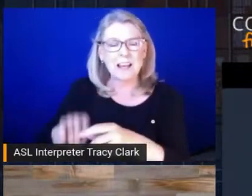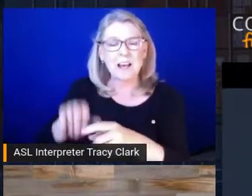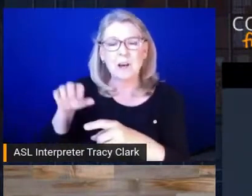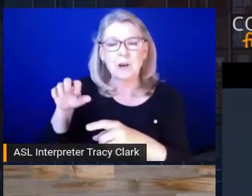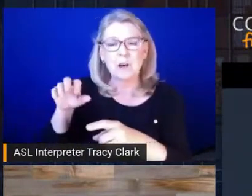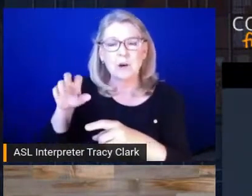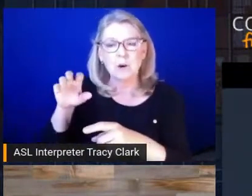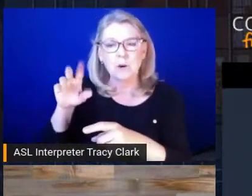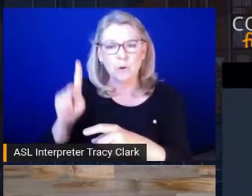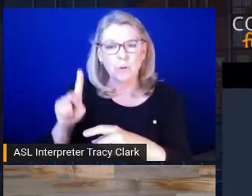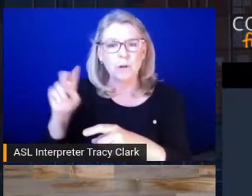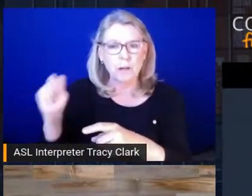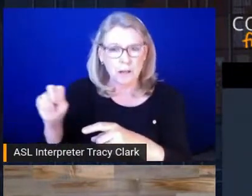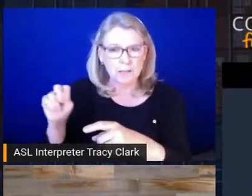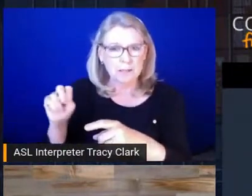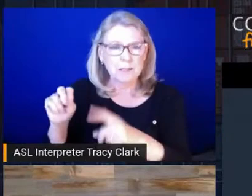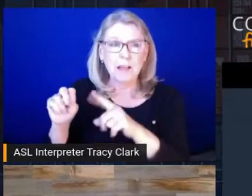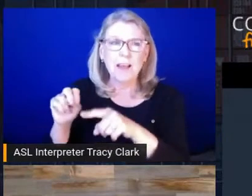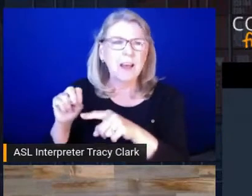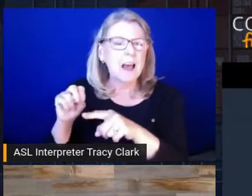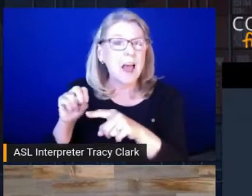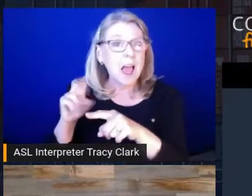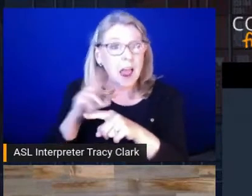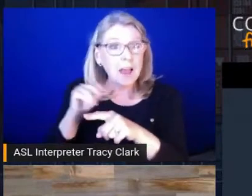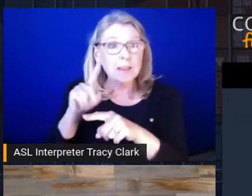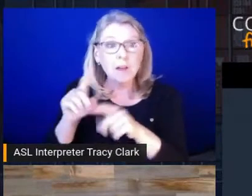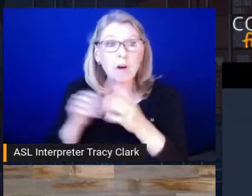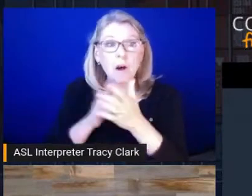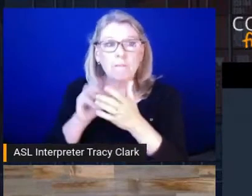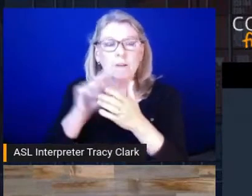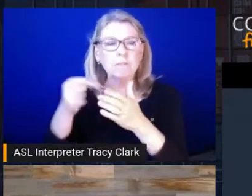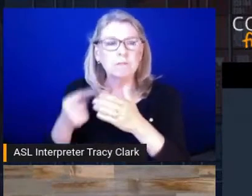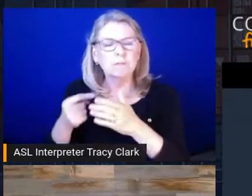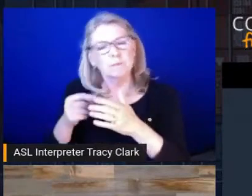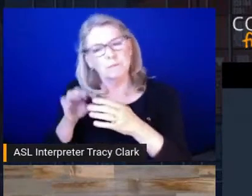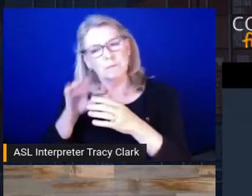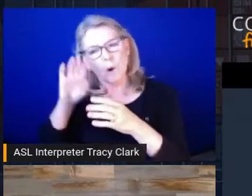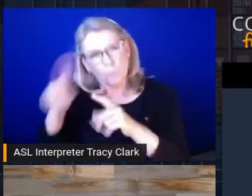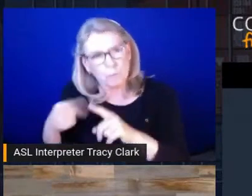purely mechanical. They don't necessarily align to the mental model of the users.